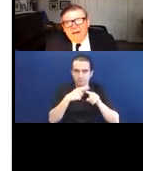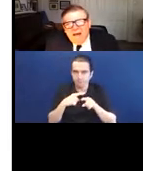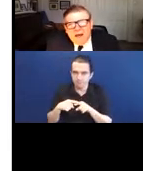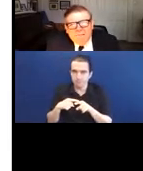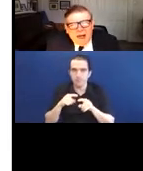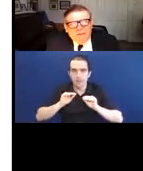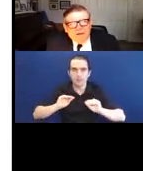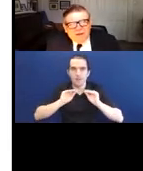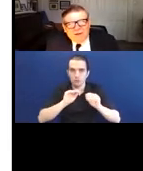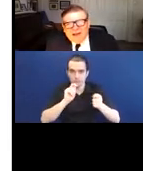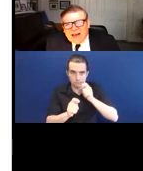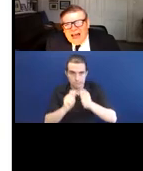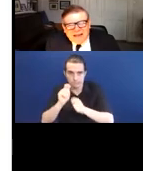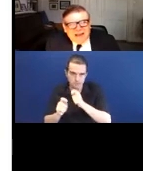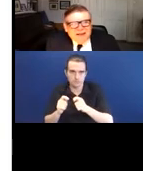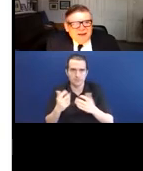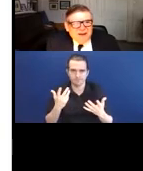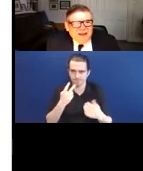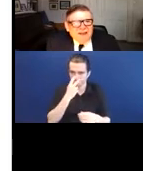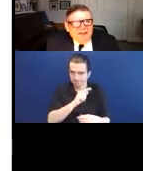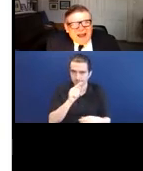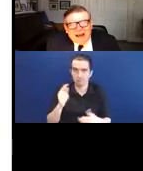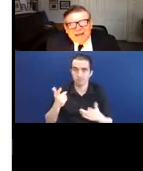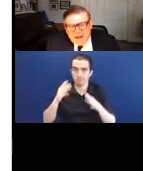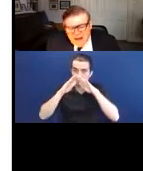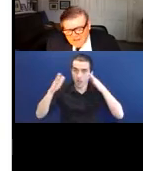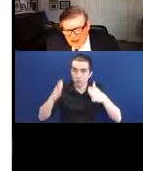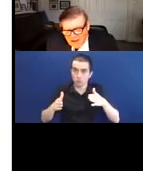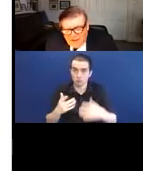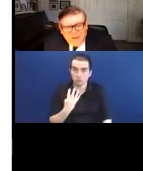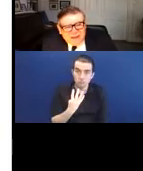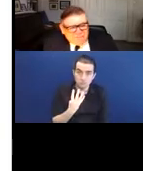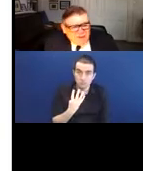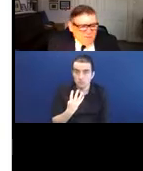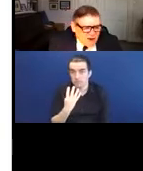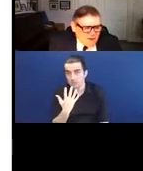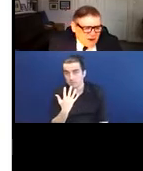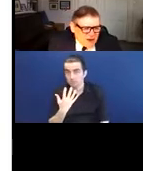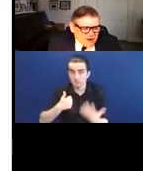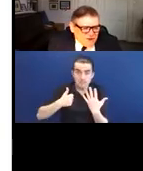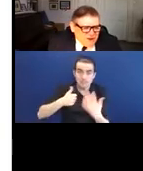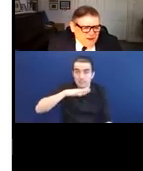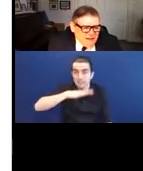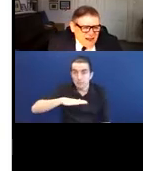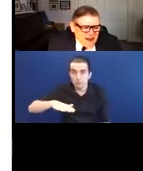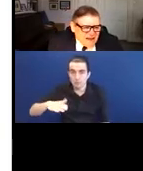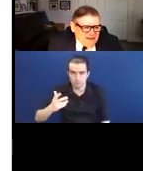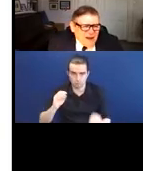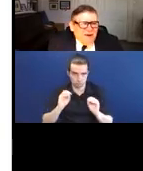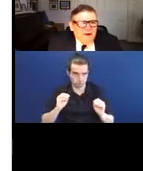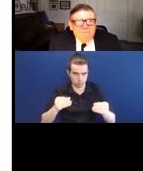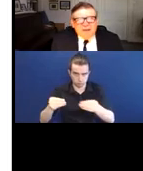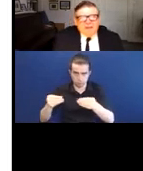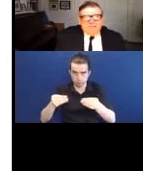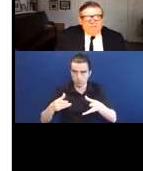their impairments to actually access the learning, then they're likely to be left out. And this has been one of the big issues. And